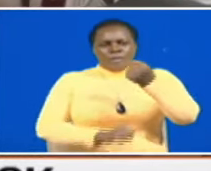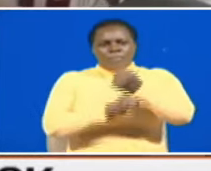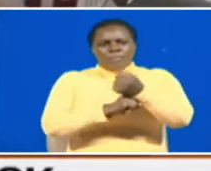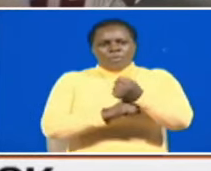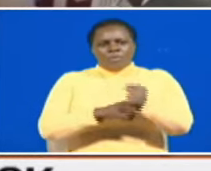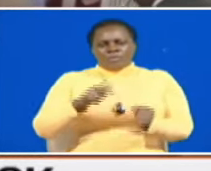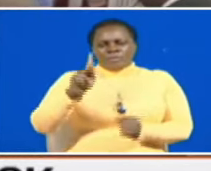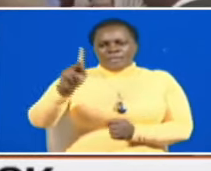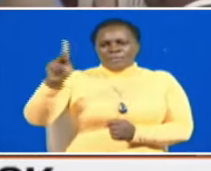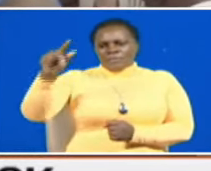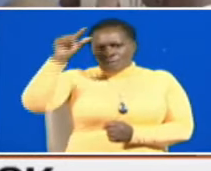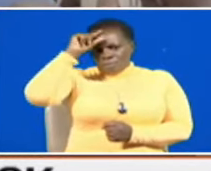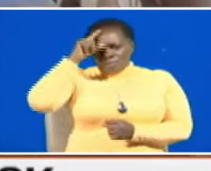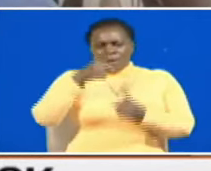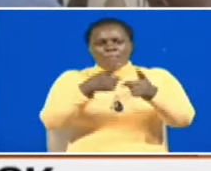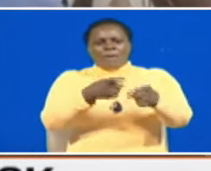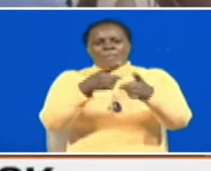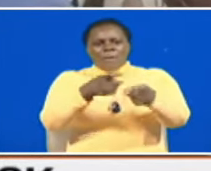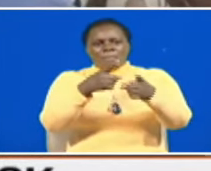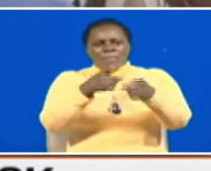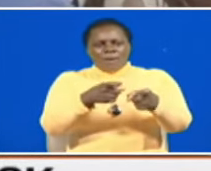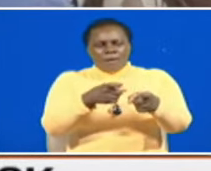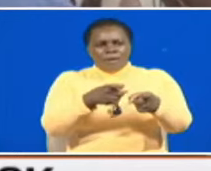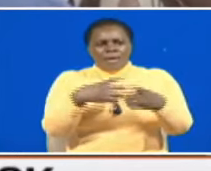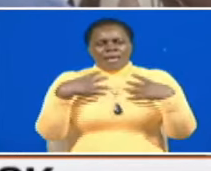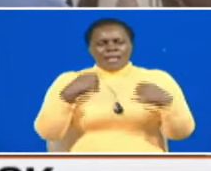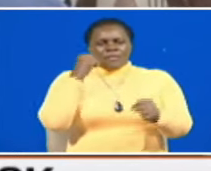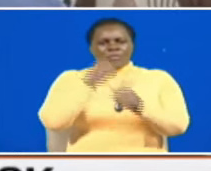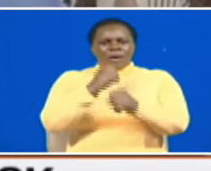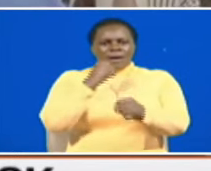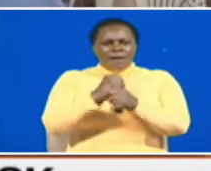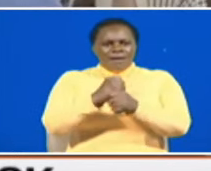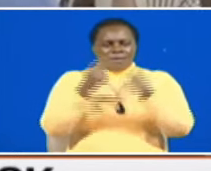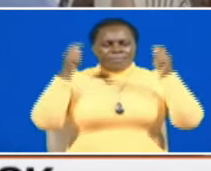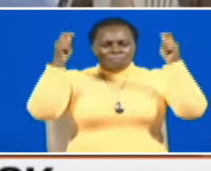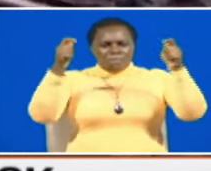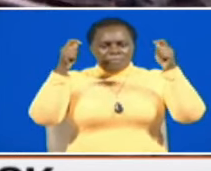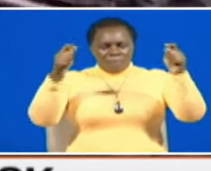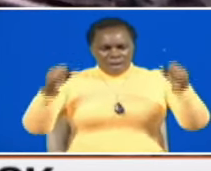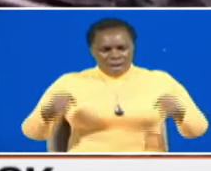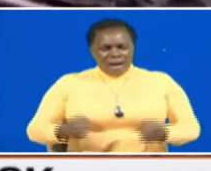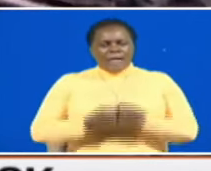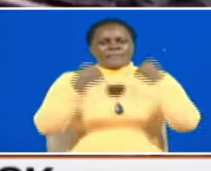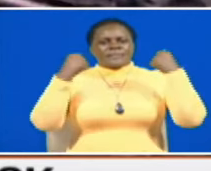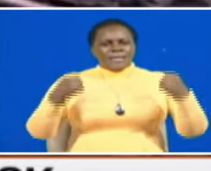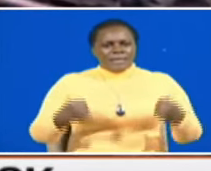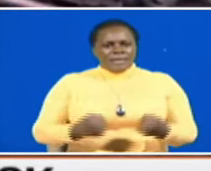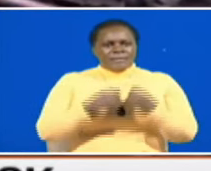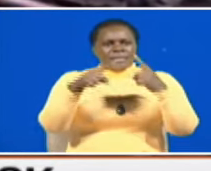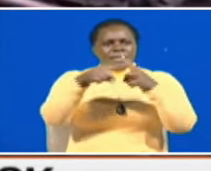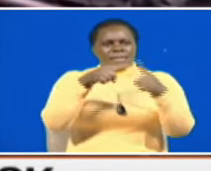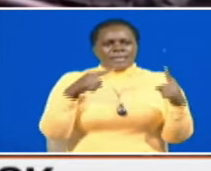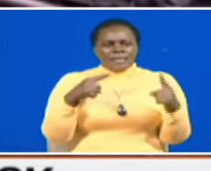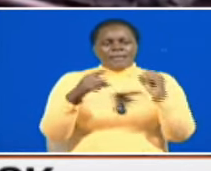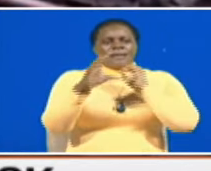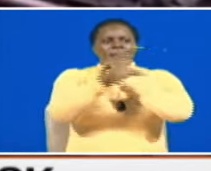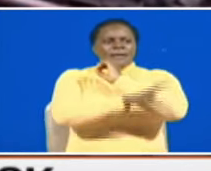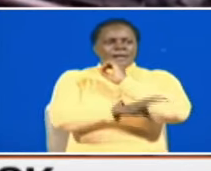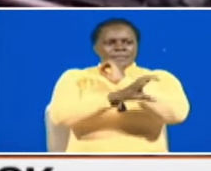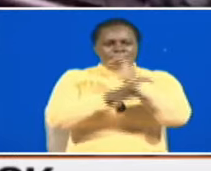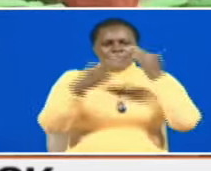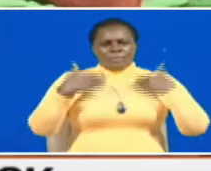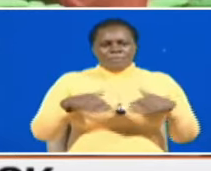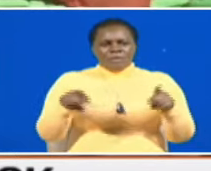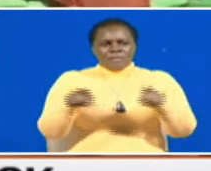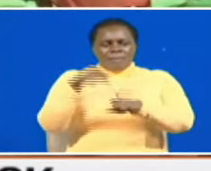Kwanza administration for the unending health workers' strike, the accidents that has caused deaths in the country, and